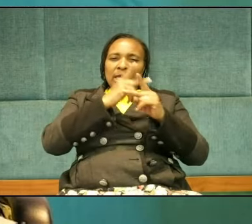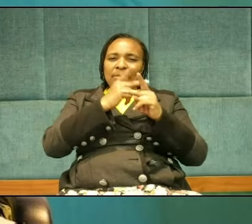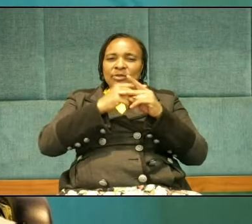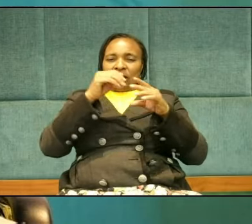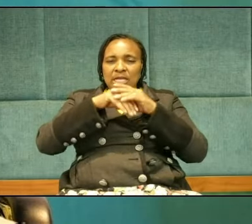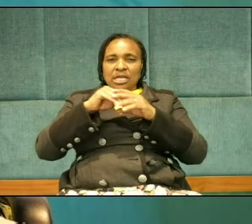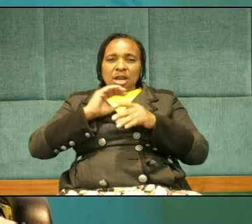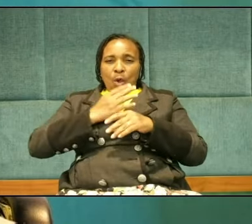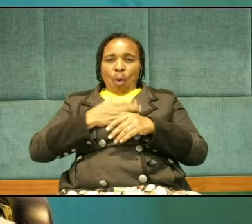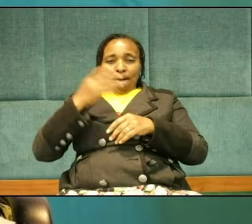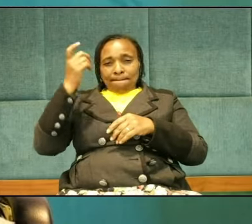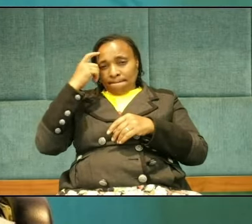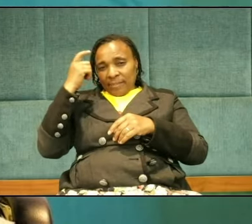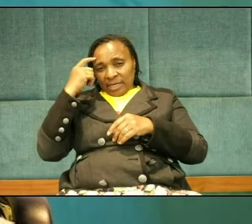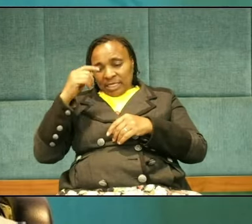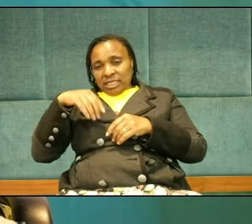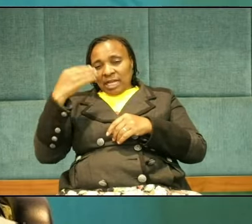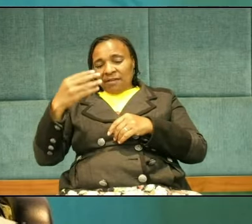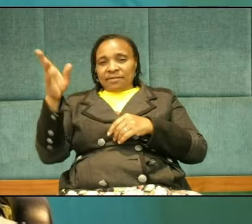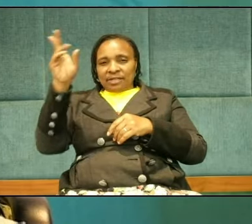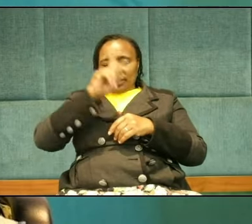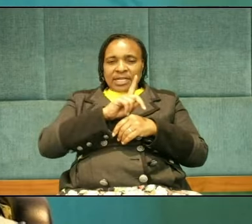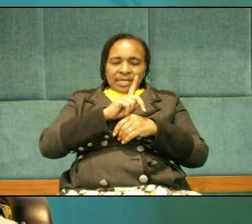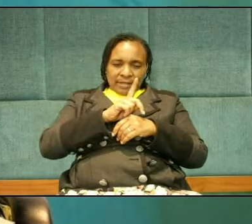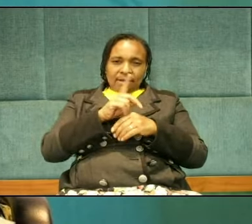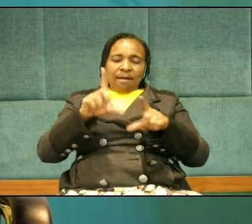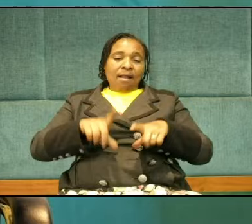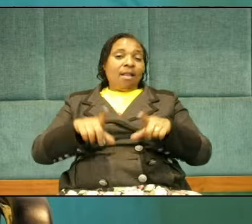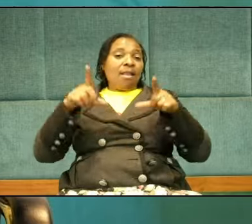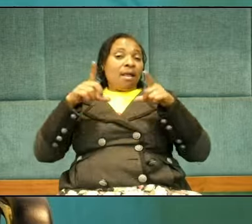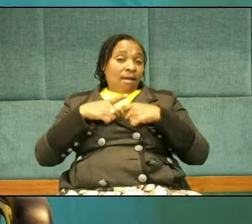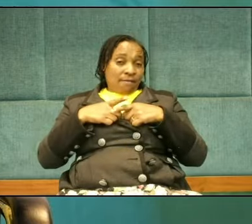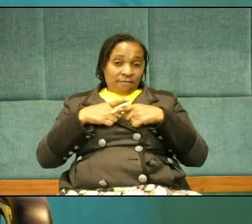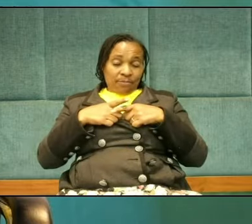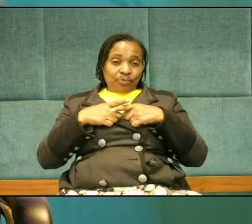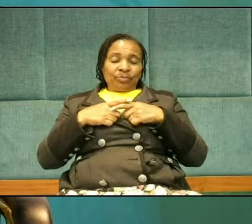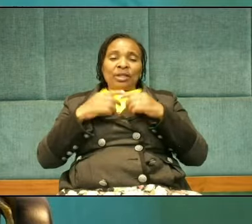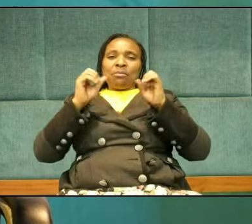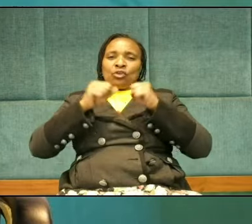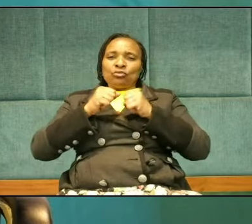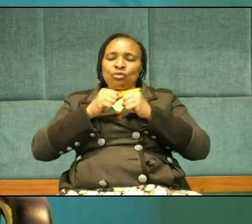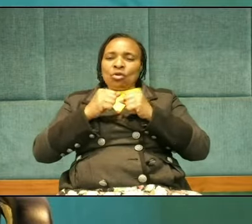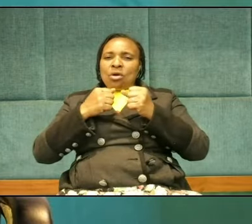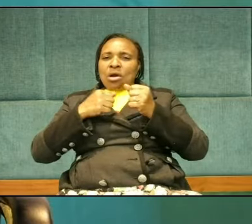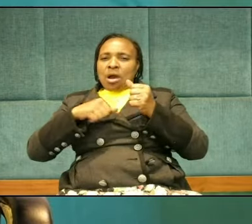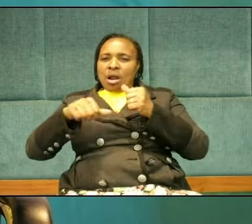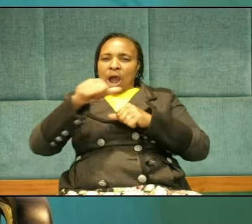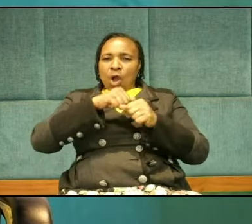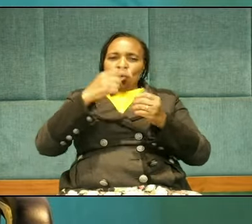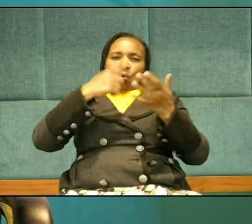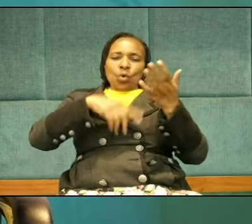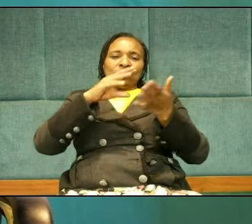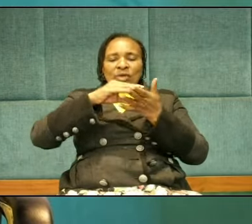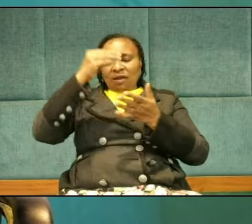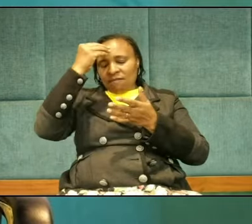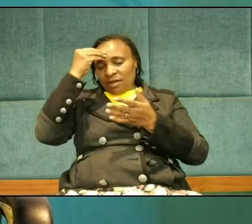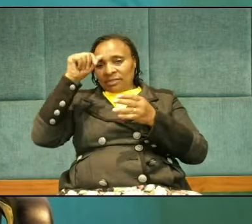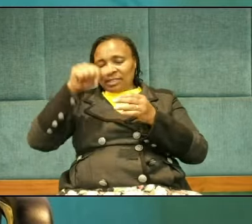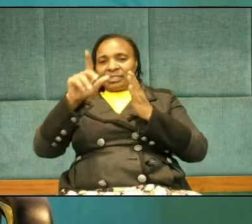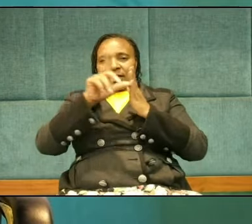on with our daily habits. Okay, I think we're going to go around and really speak on what we have learned in